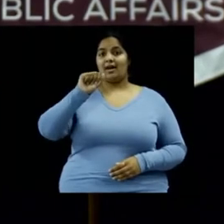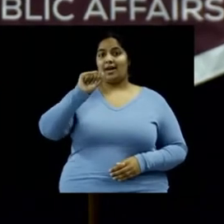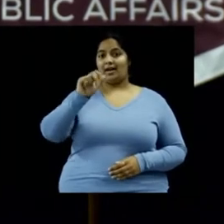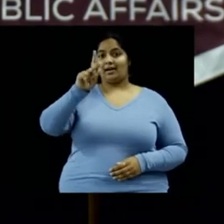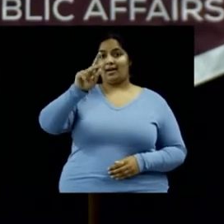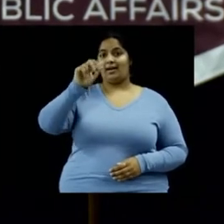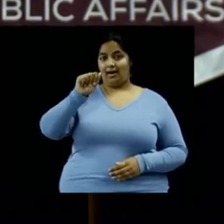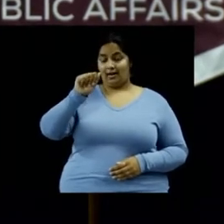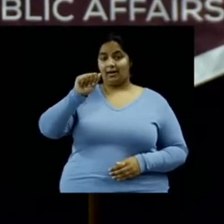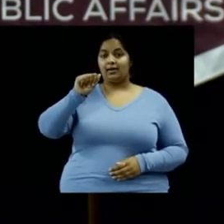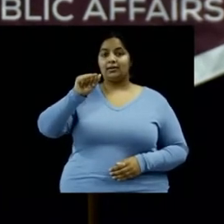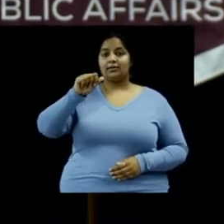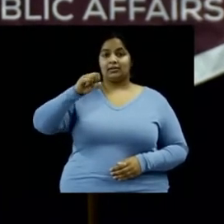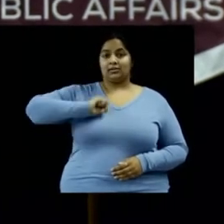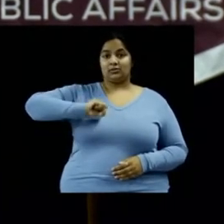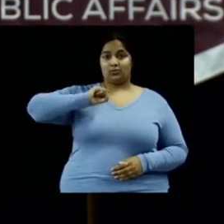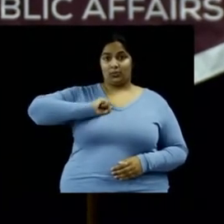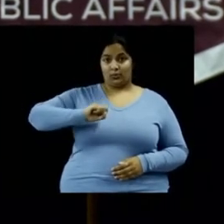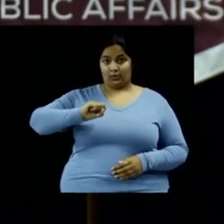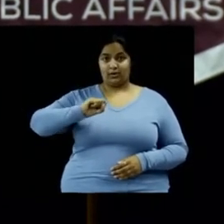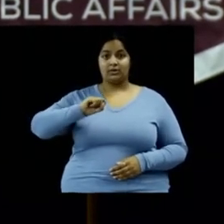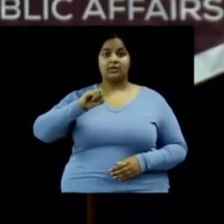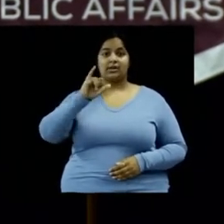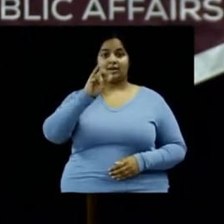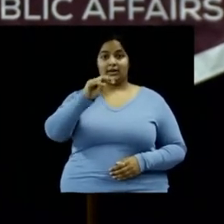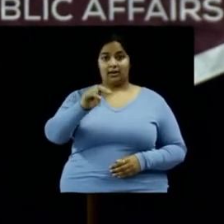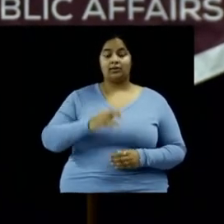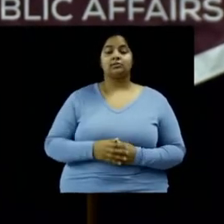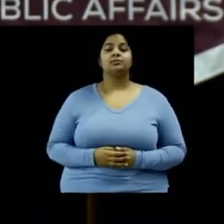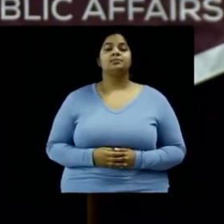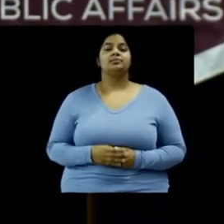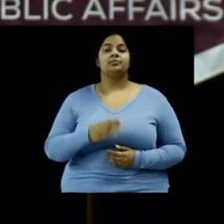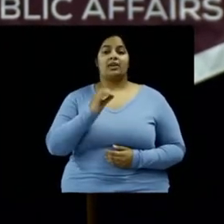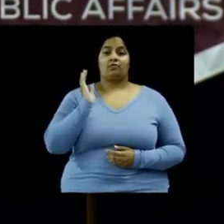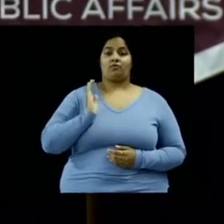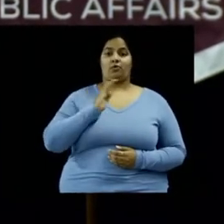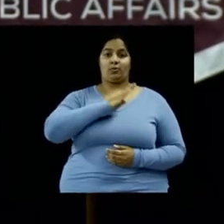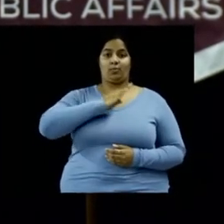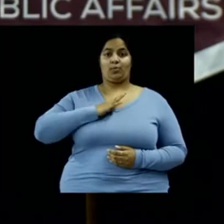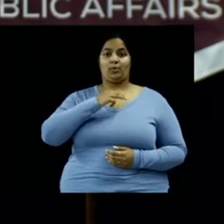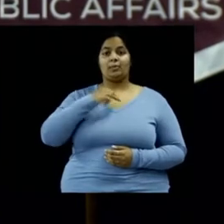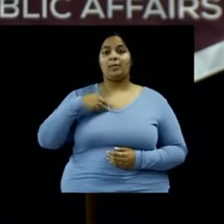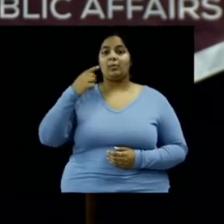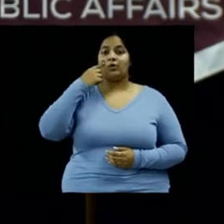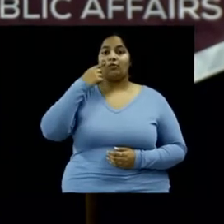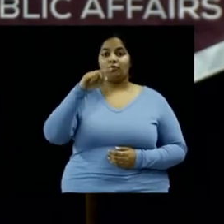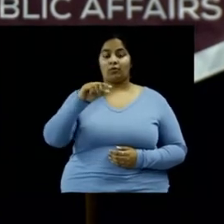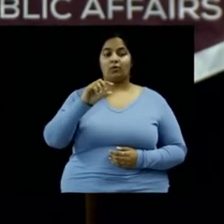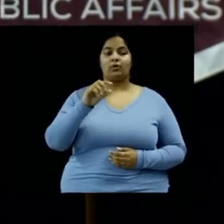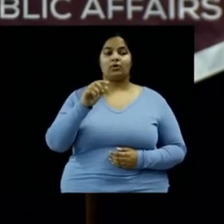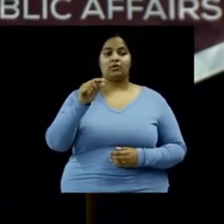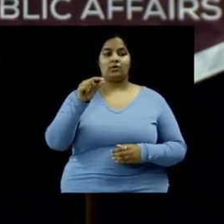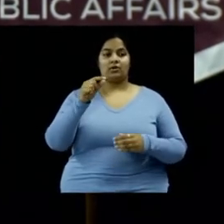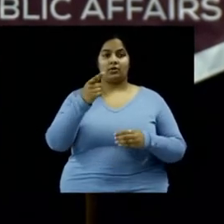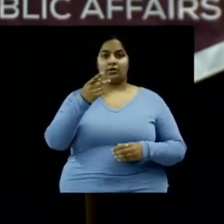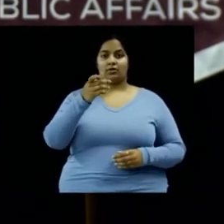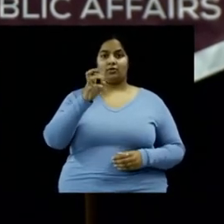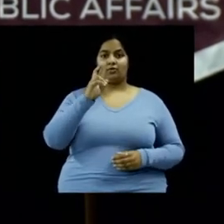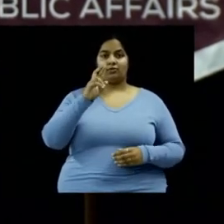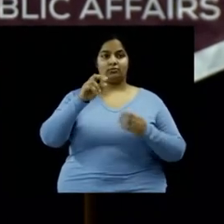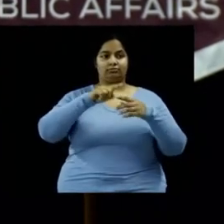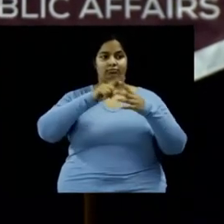Kappa Alpha Sorority Incorporated, and former board member for the Pink and Green Charitable